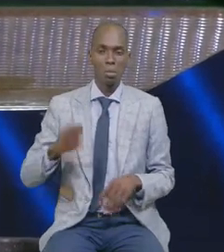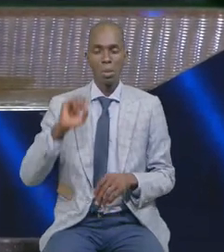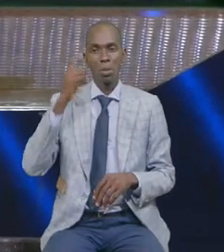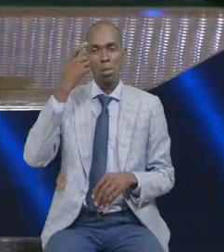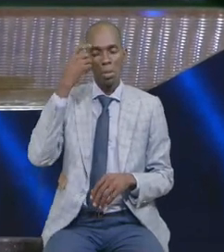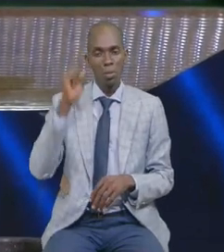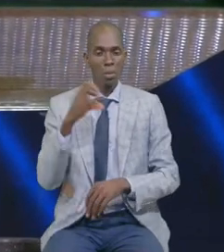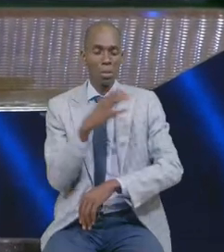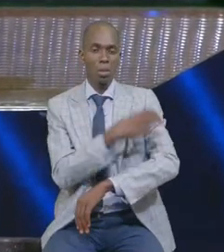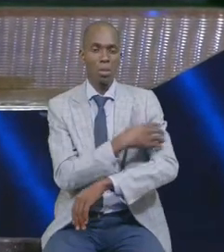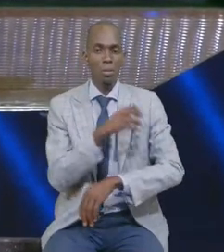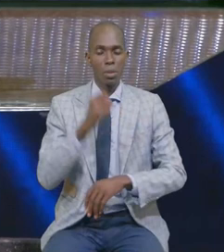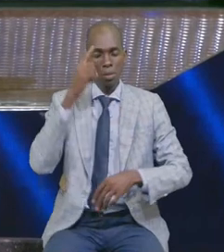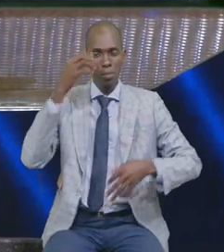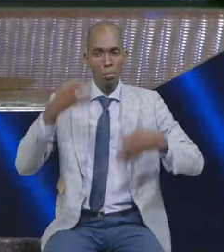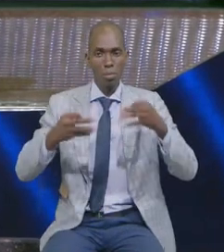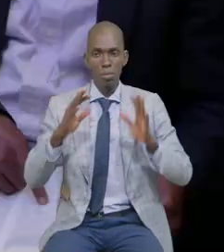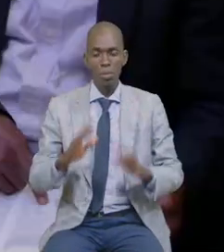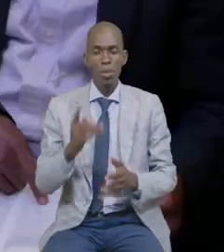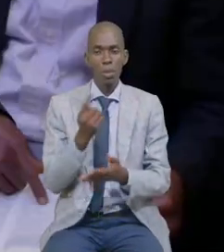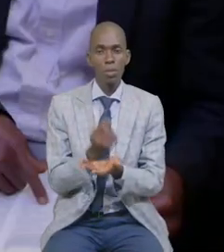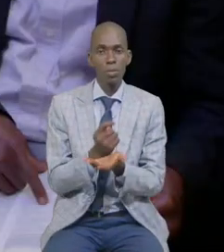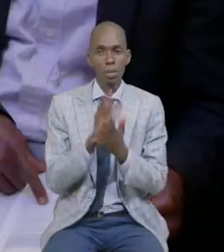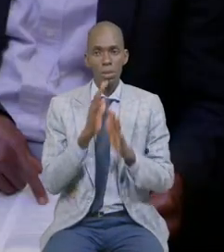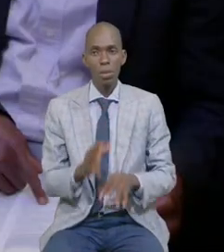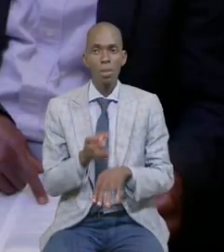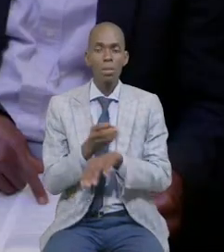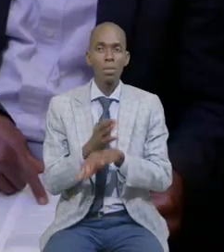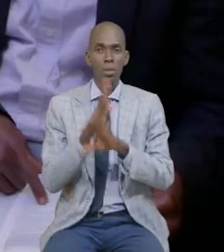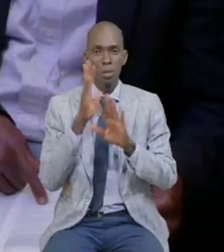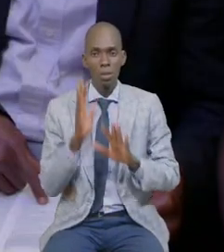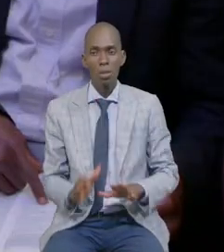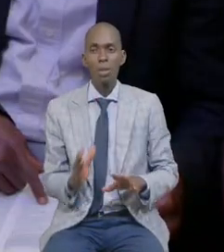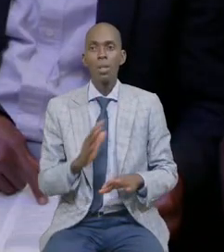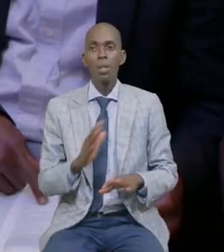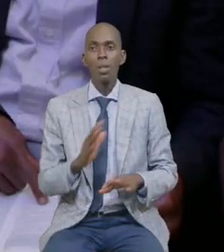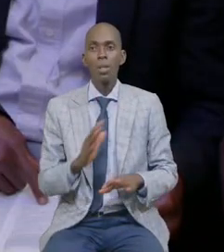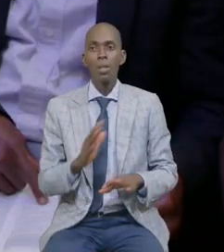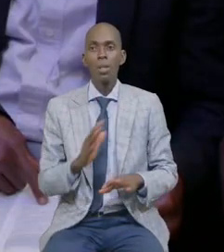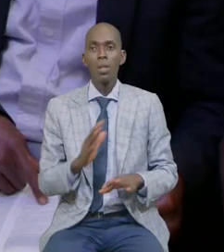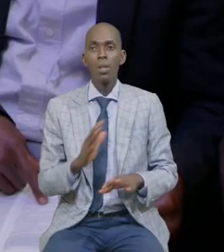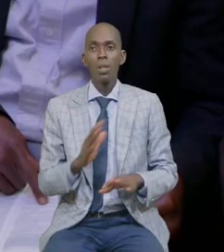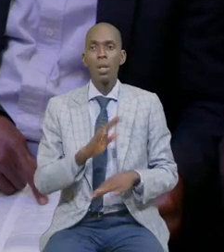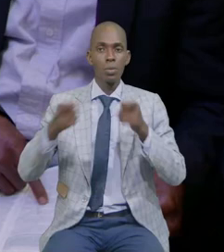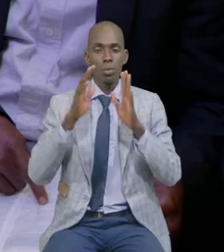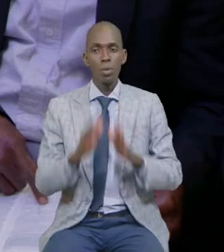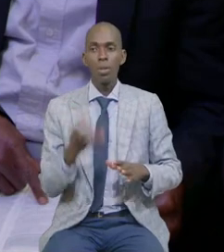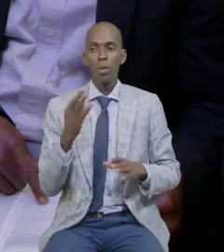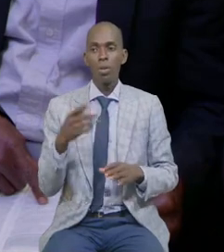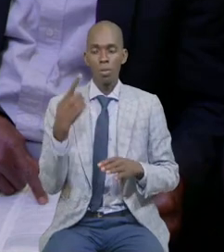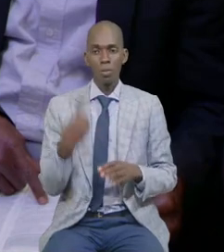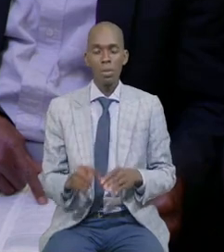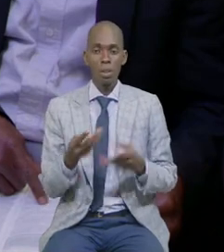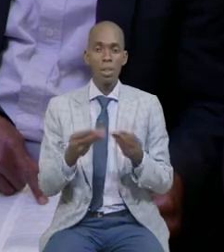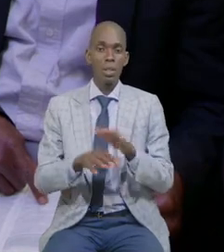and the judges and the treasurers, the counselors and the sheriffs and all the rulers of the